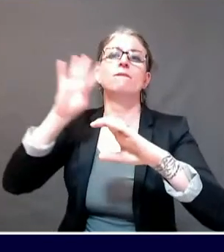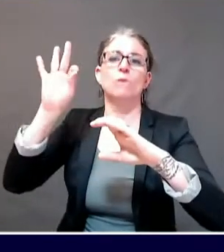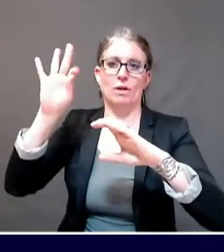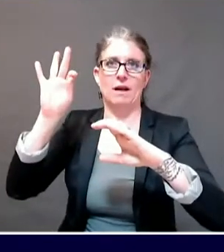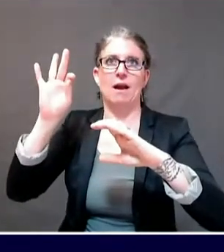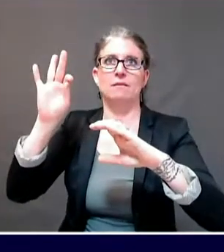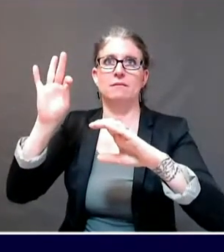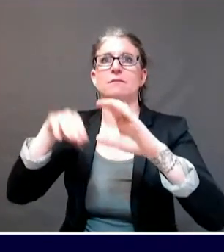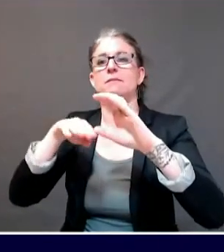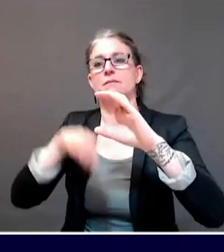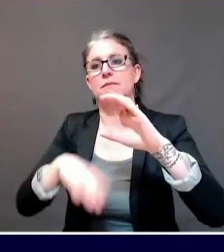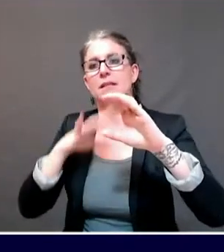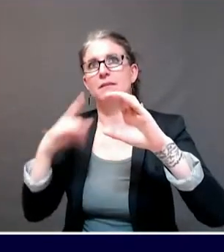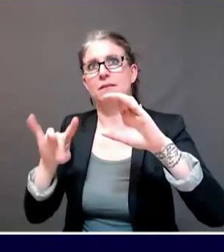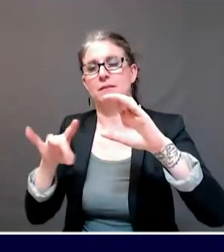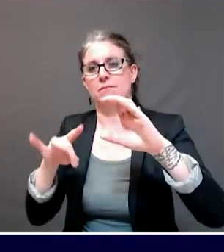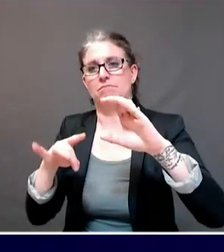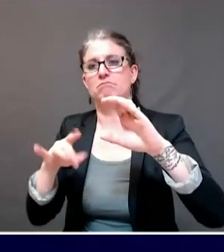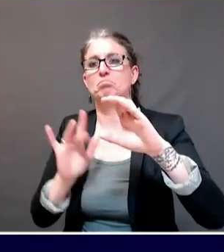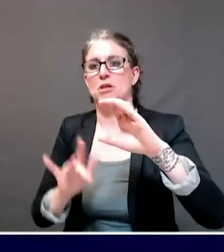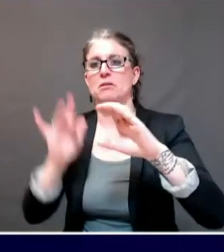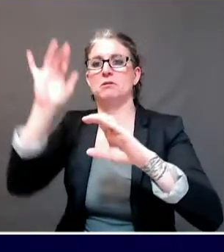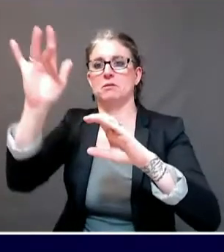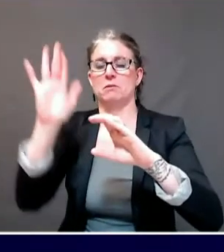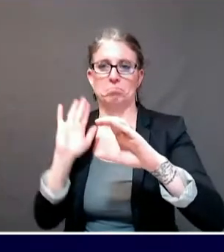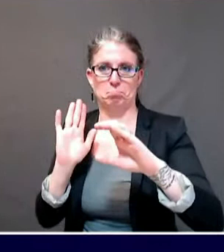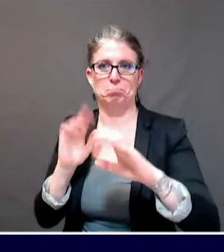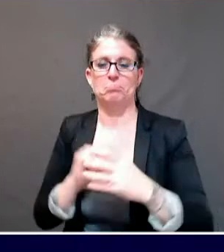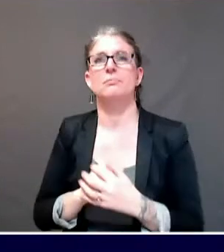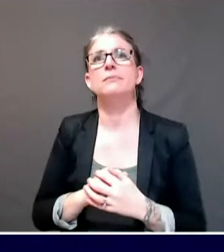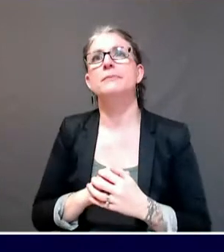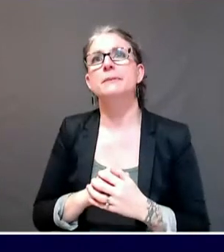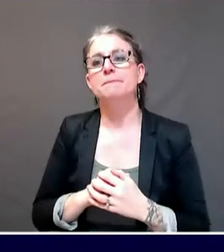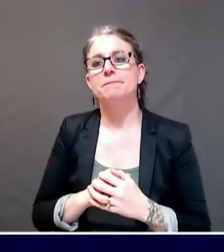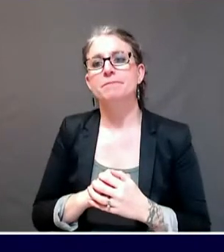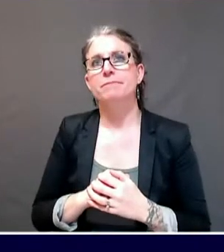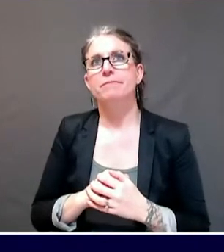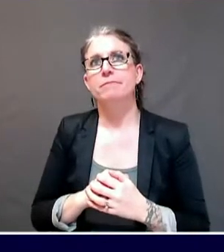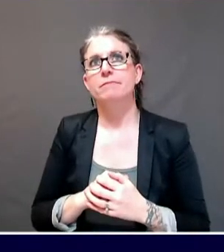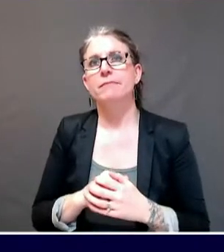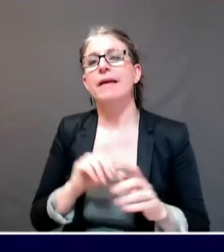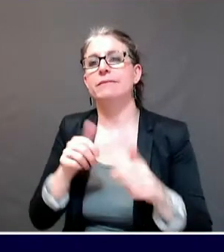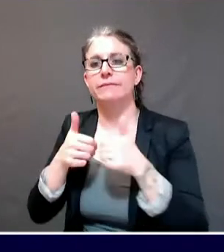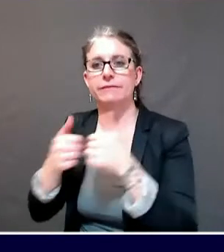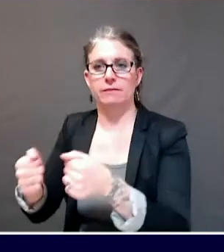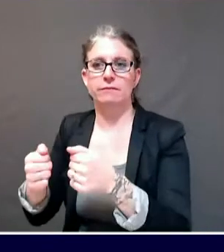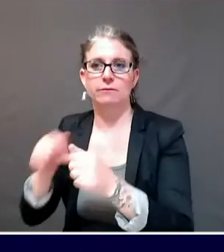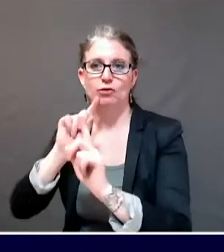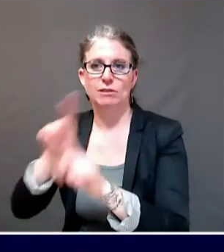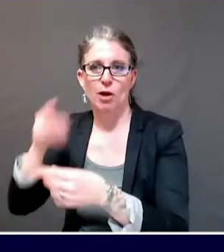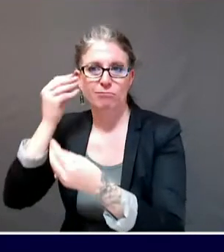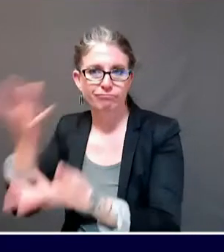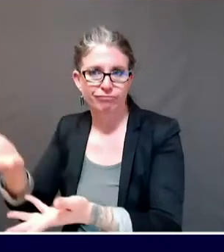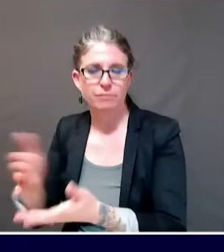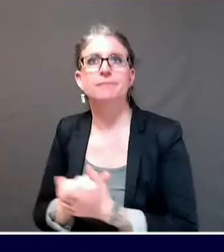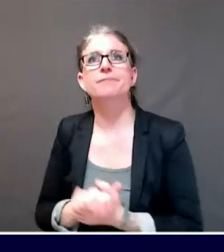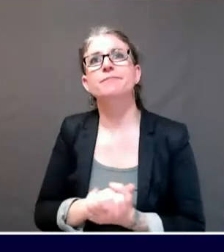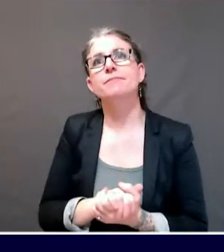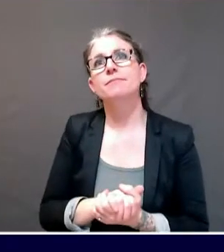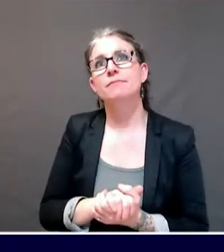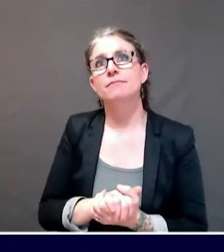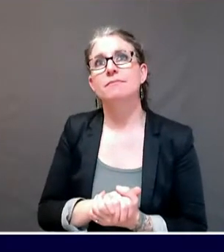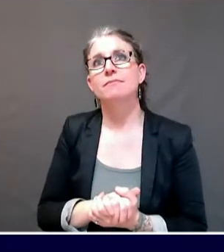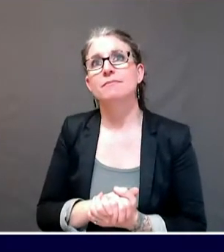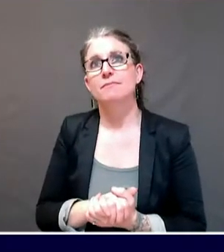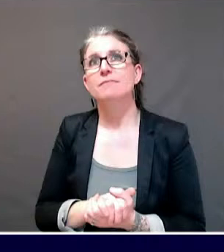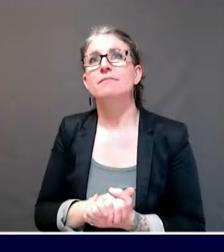go from not 300 to 600 or 700 cases a day, but from 300 to 700 cases all the way up to